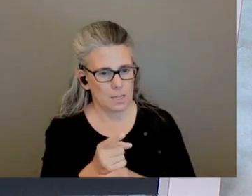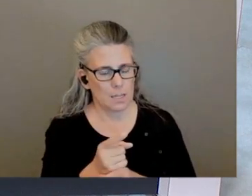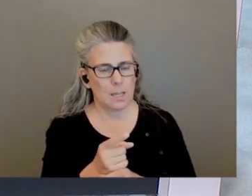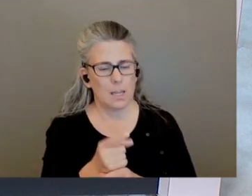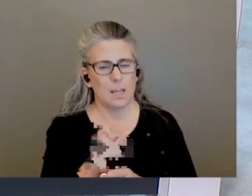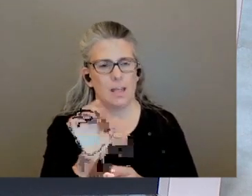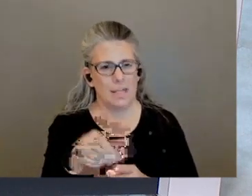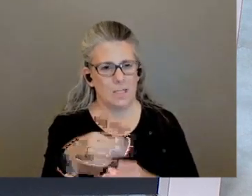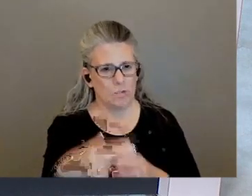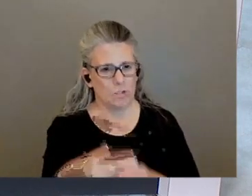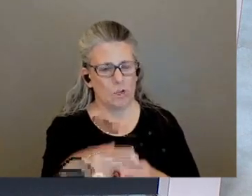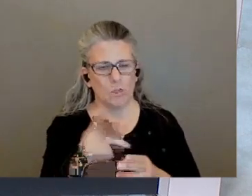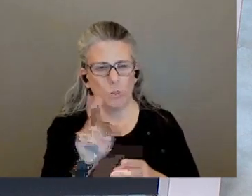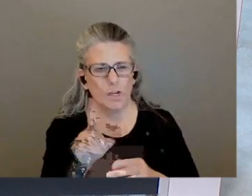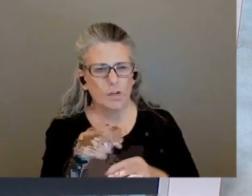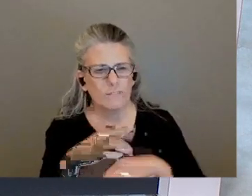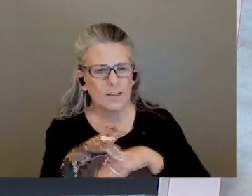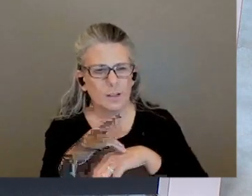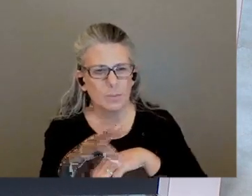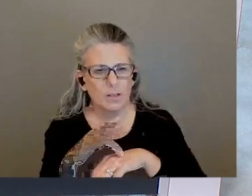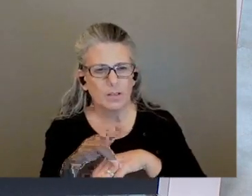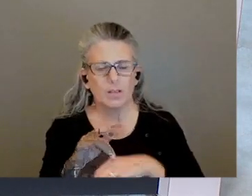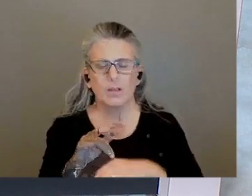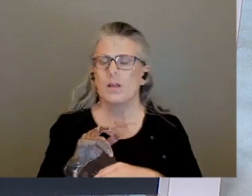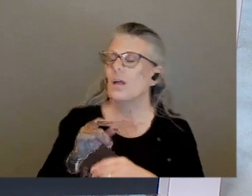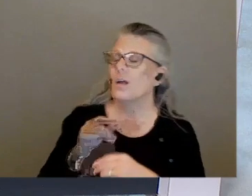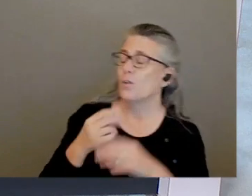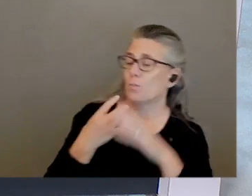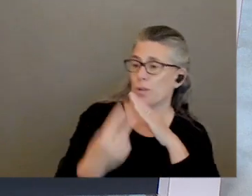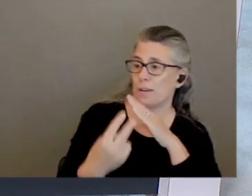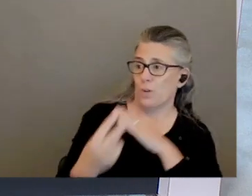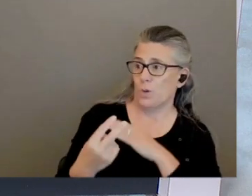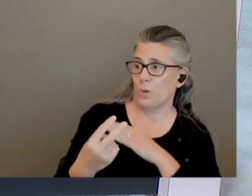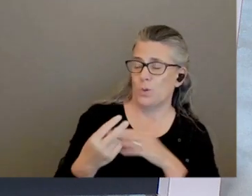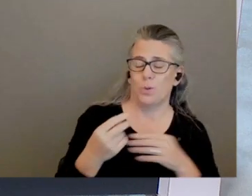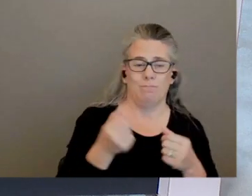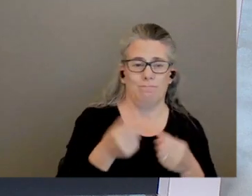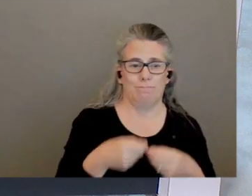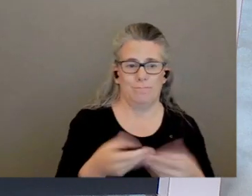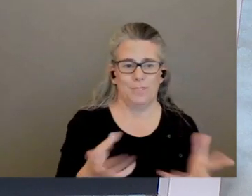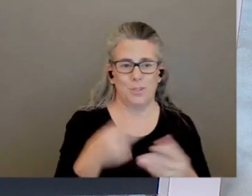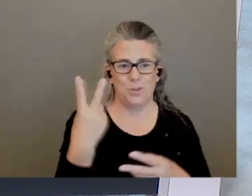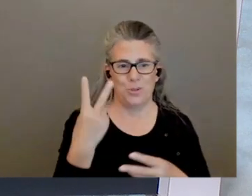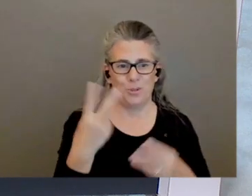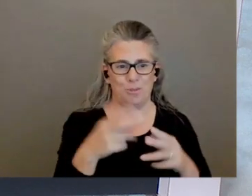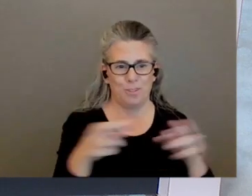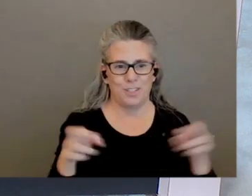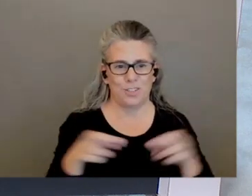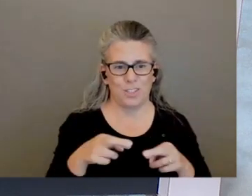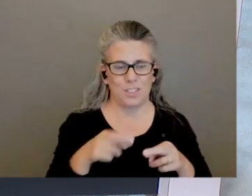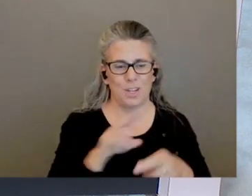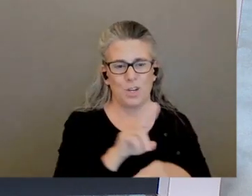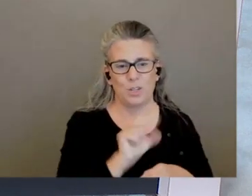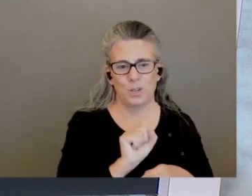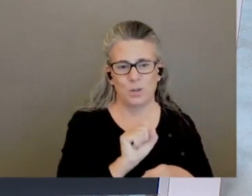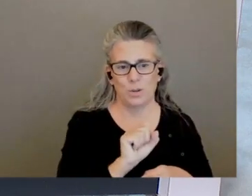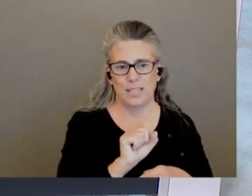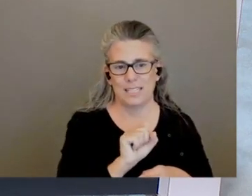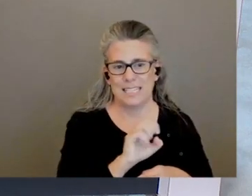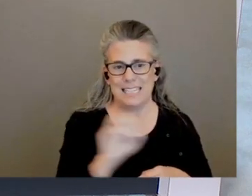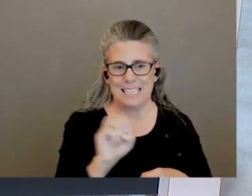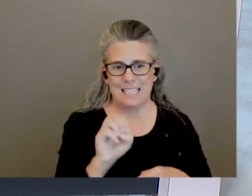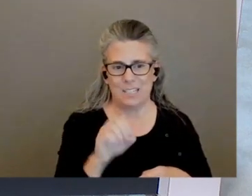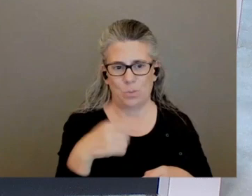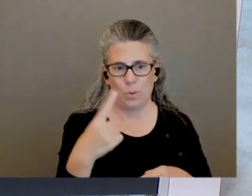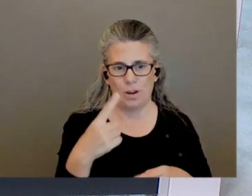available? So they're available in preview in 2 regions, US East 1 and US West 2, so North Virginia